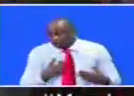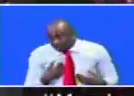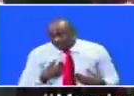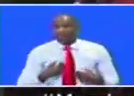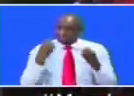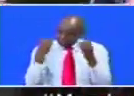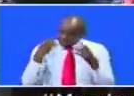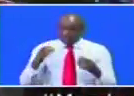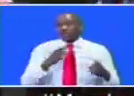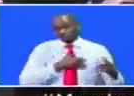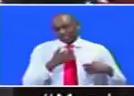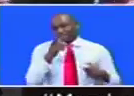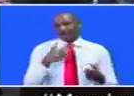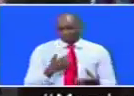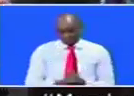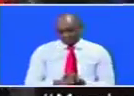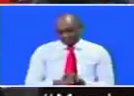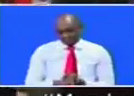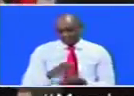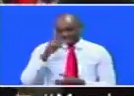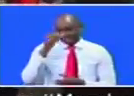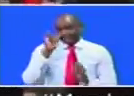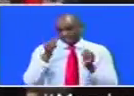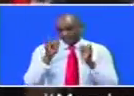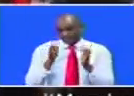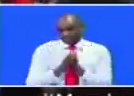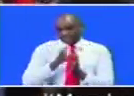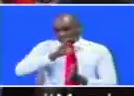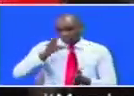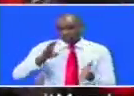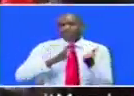have to be concerned. Rashid Ronald, KTN News, in the county of Migori.